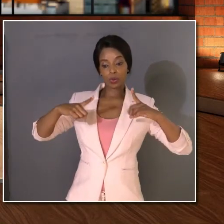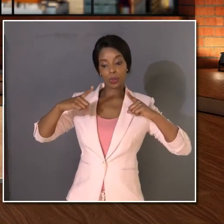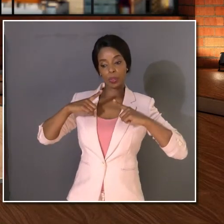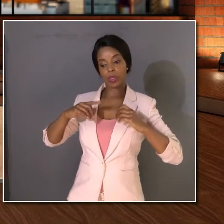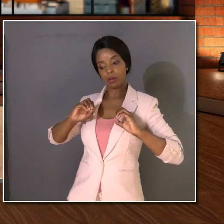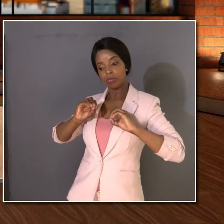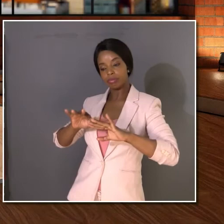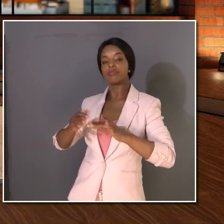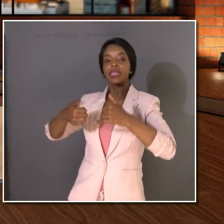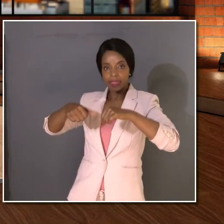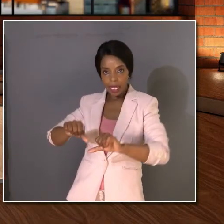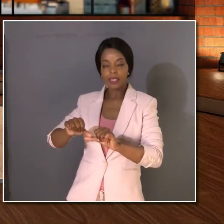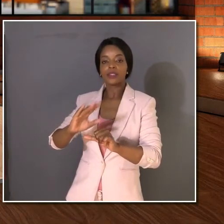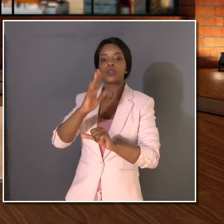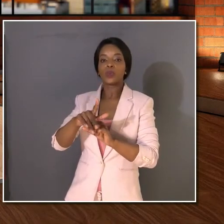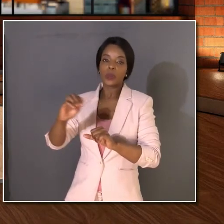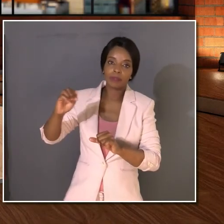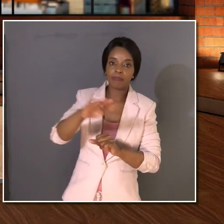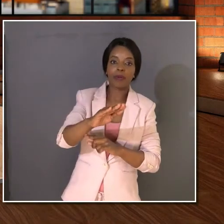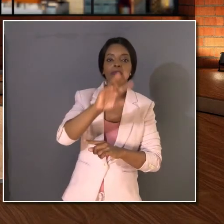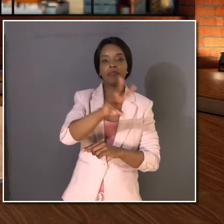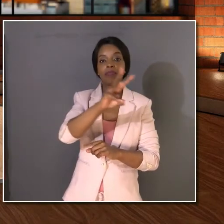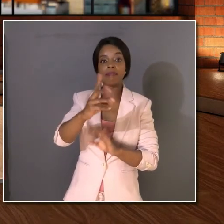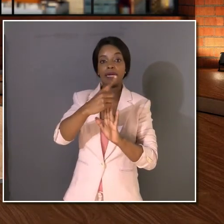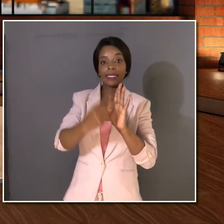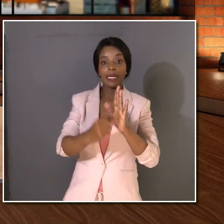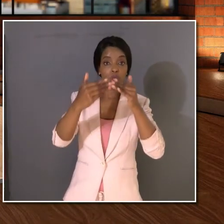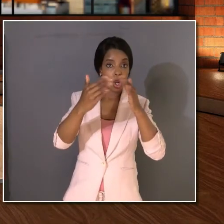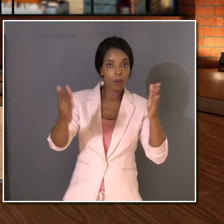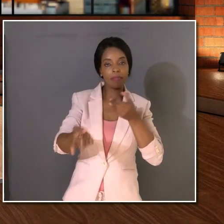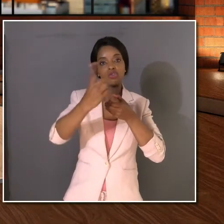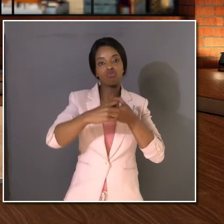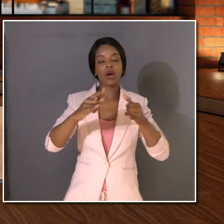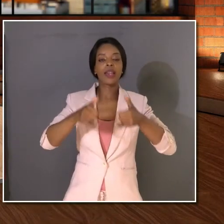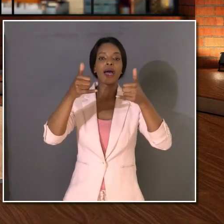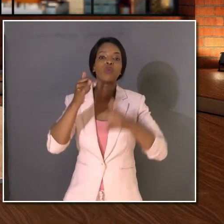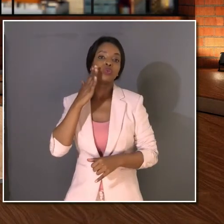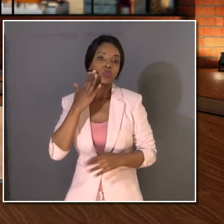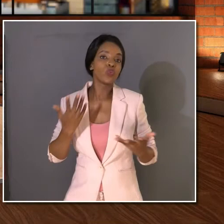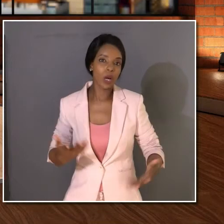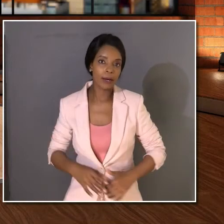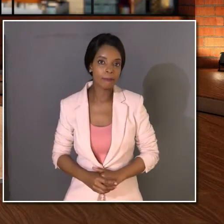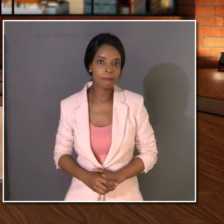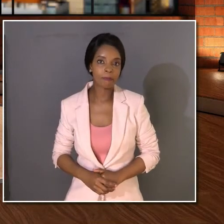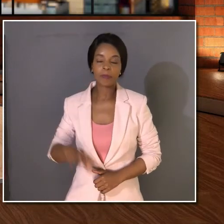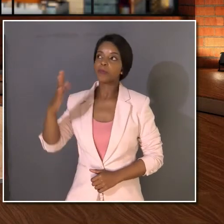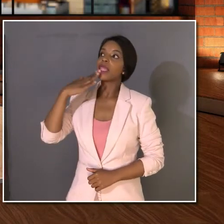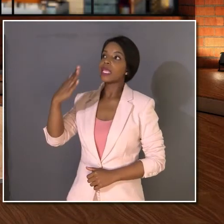as soon as it opens. Fantastic. Well, Bridget, thank you as always for all the work that you do, and thank you for those inspiring